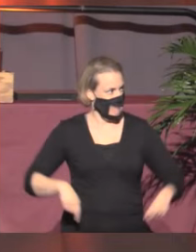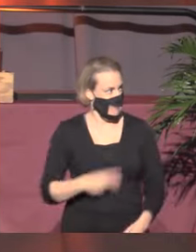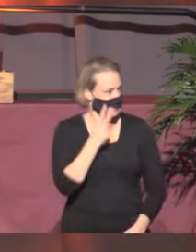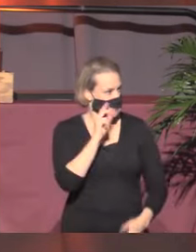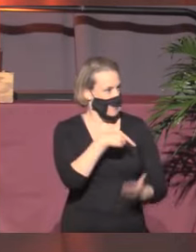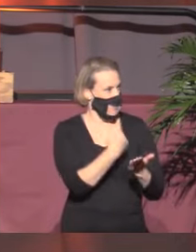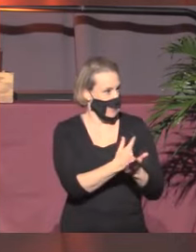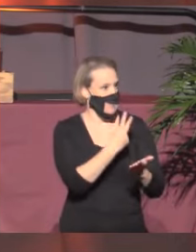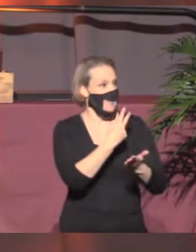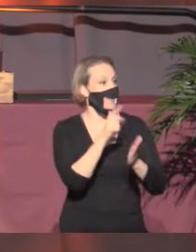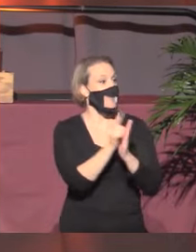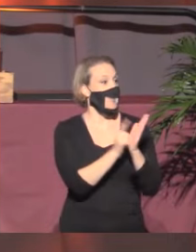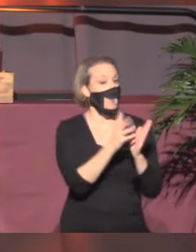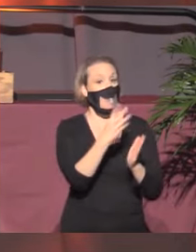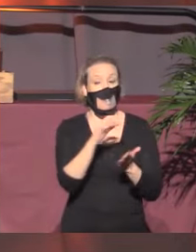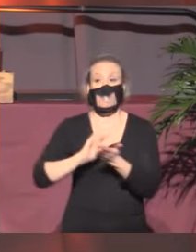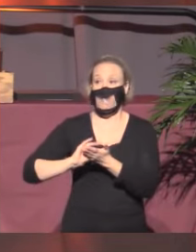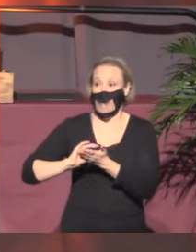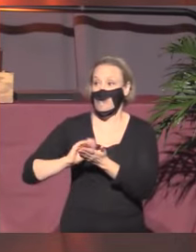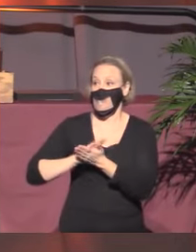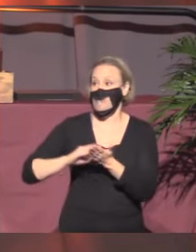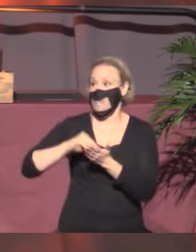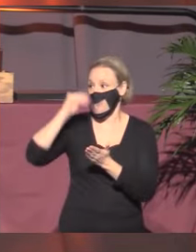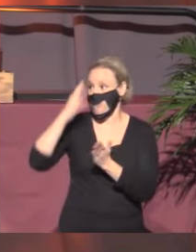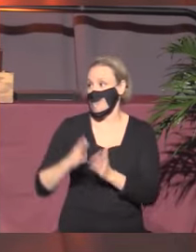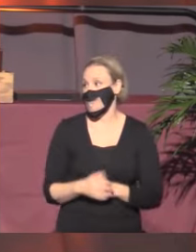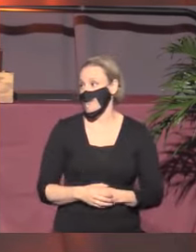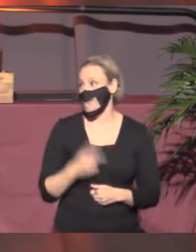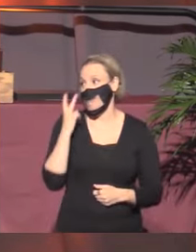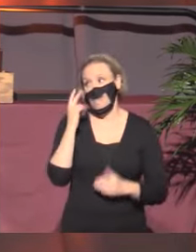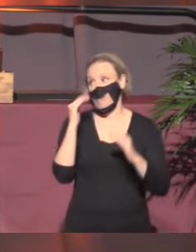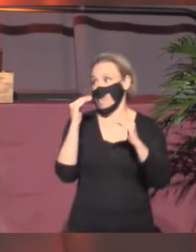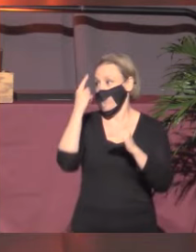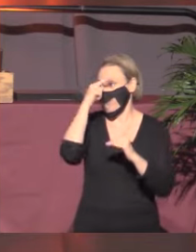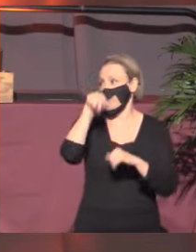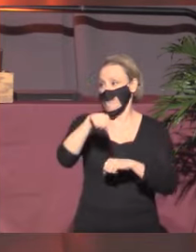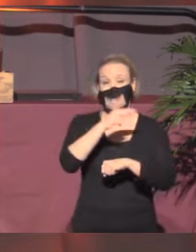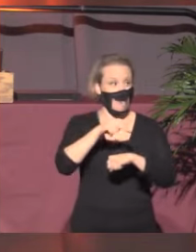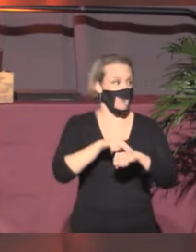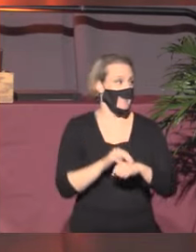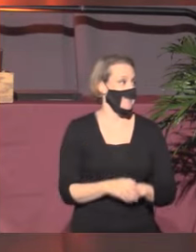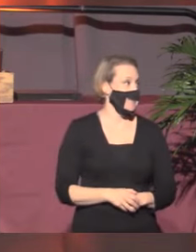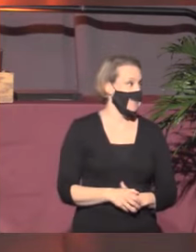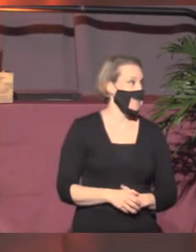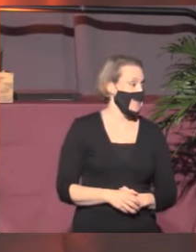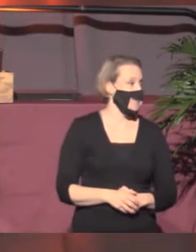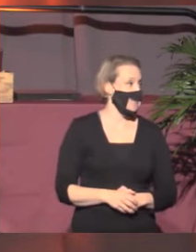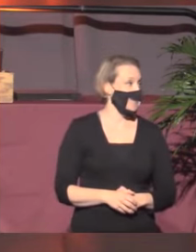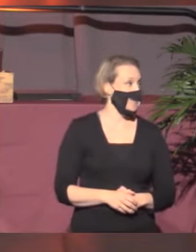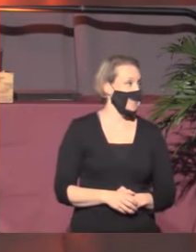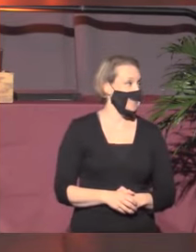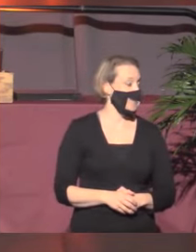medical students. I see the hope for this nation. Use your knowledge